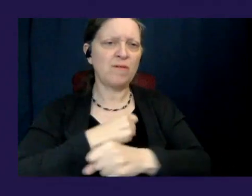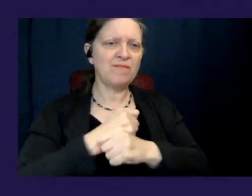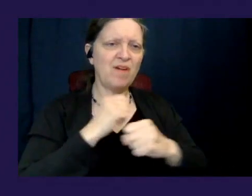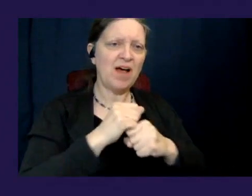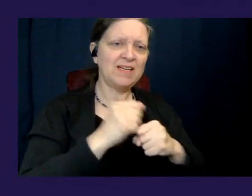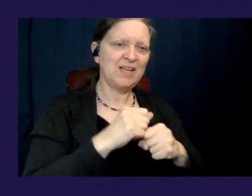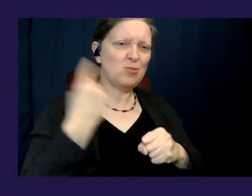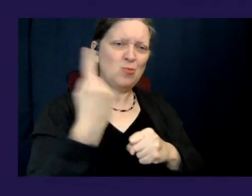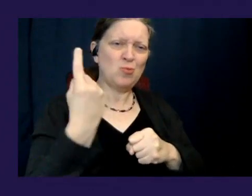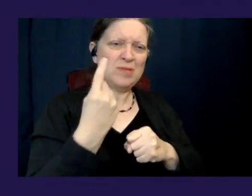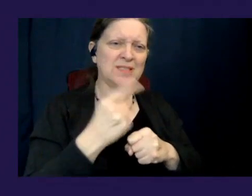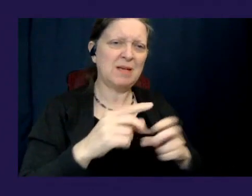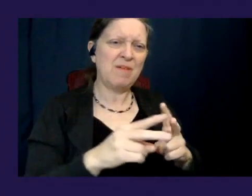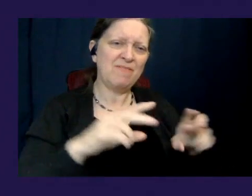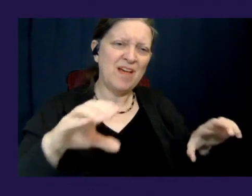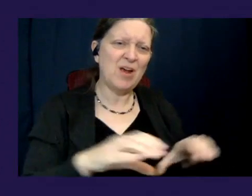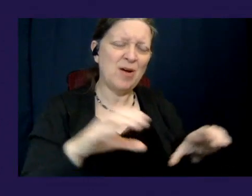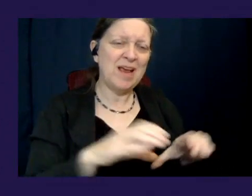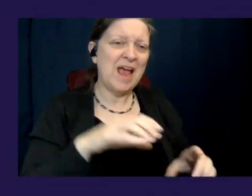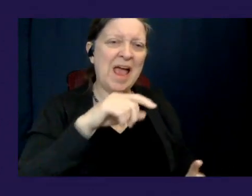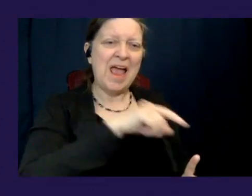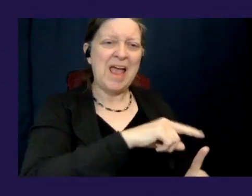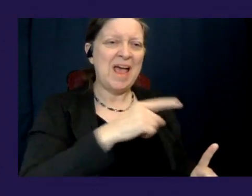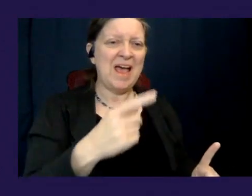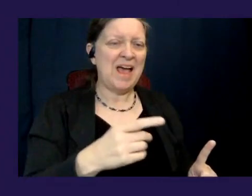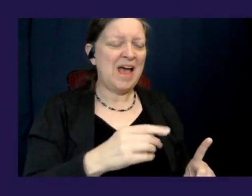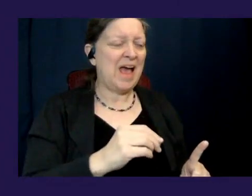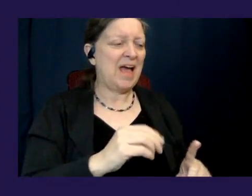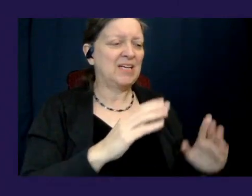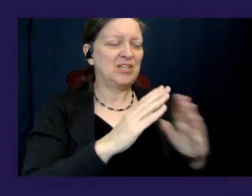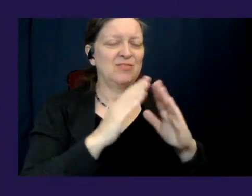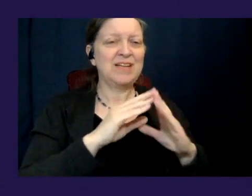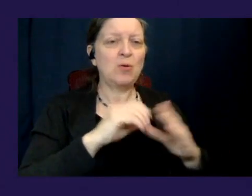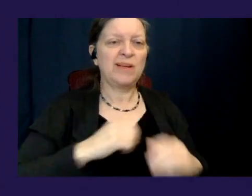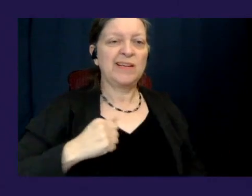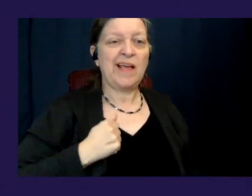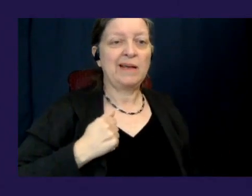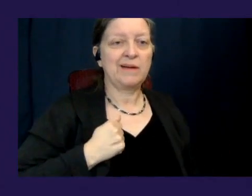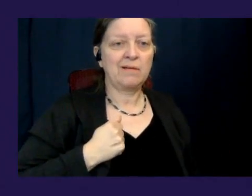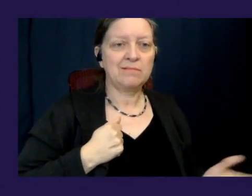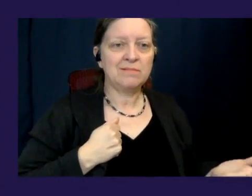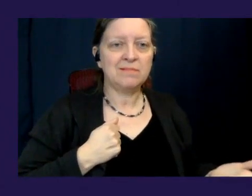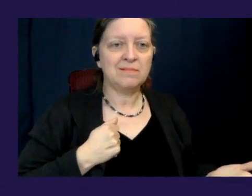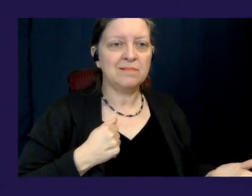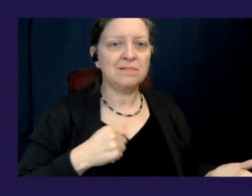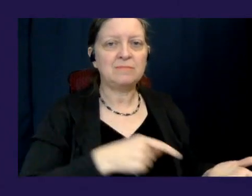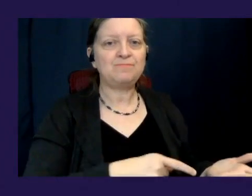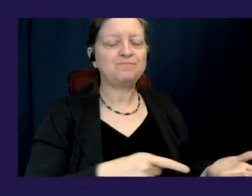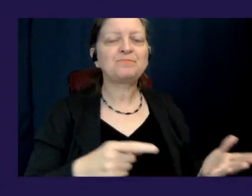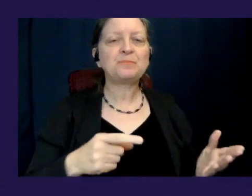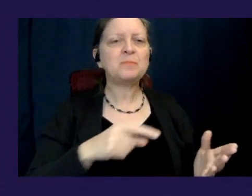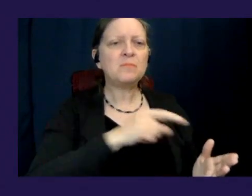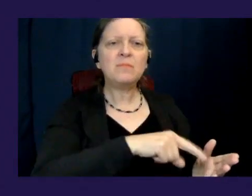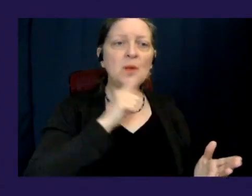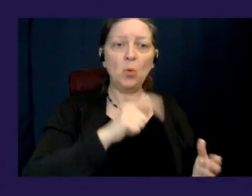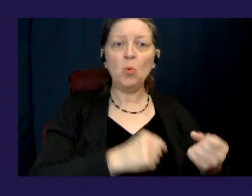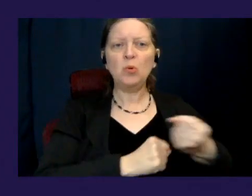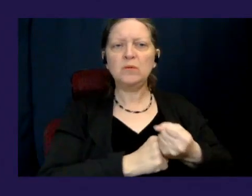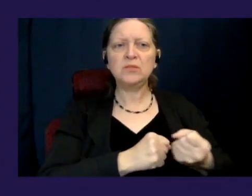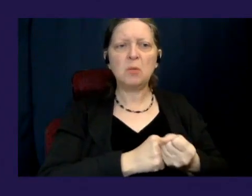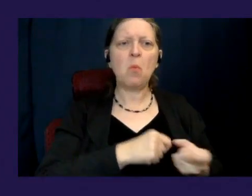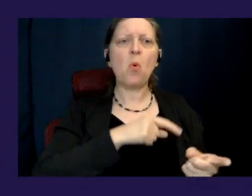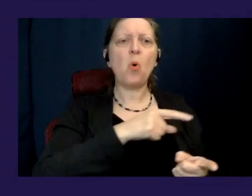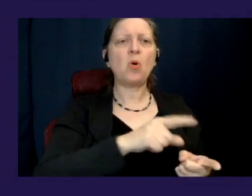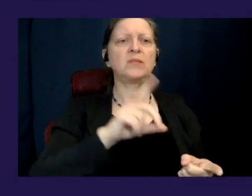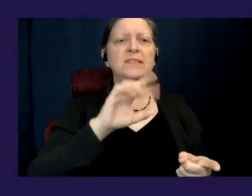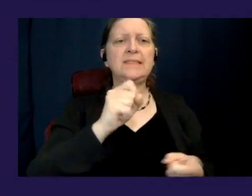in Saskatoon in Canada. And this is who are supporting the distrust. And